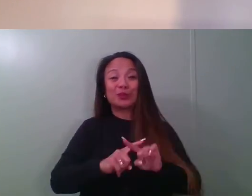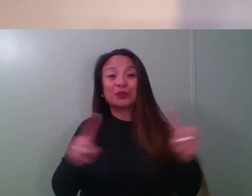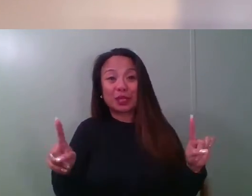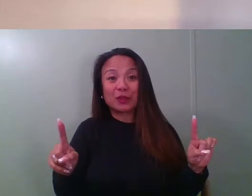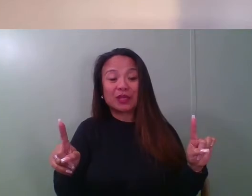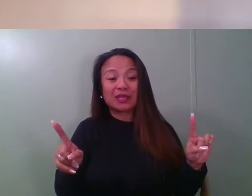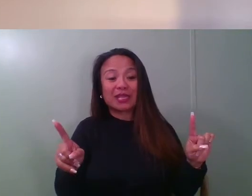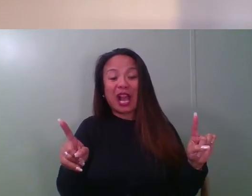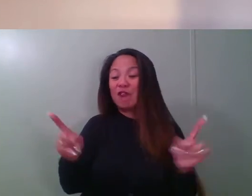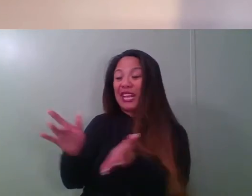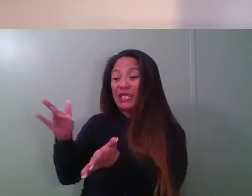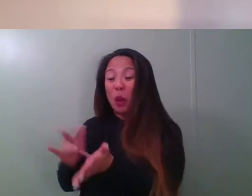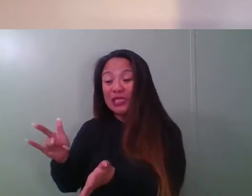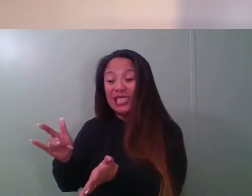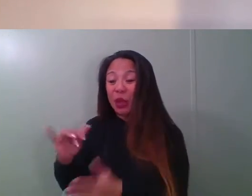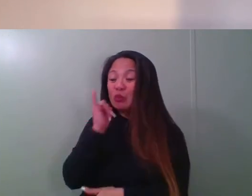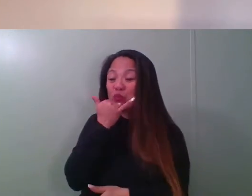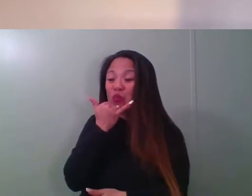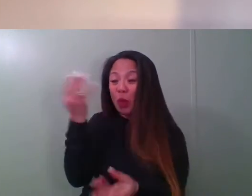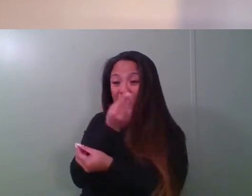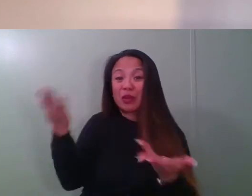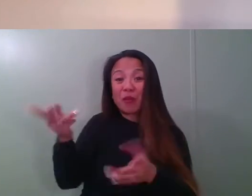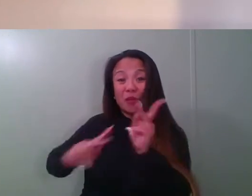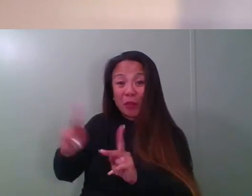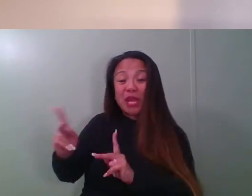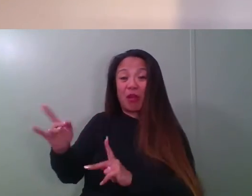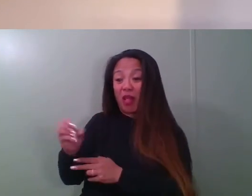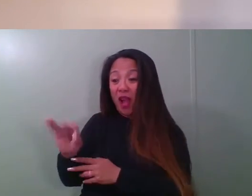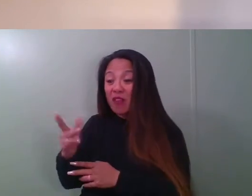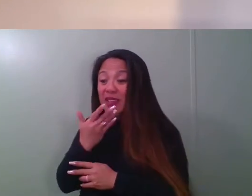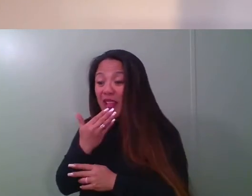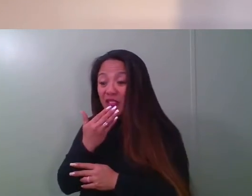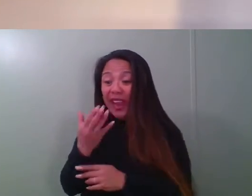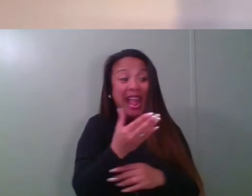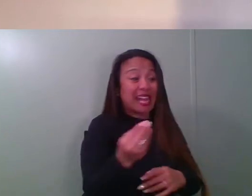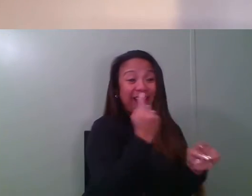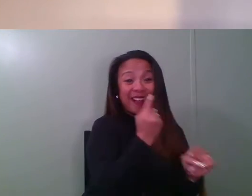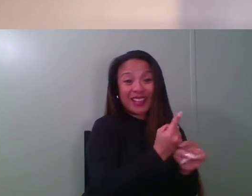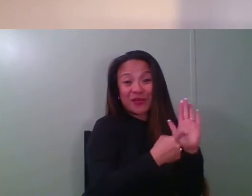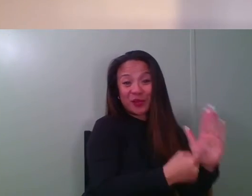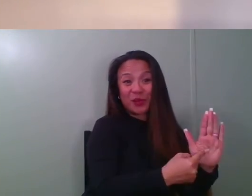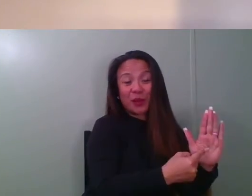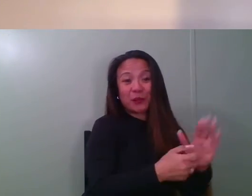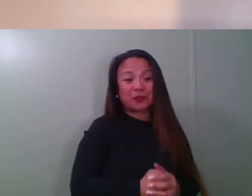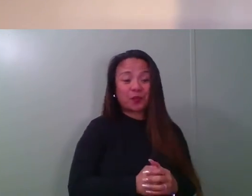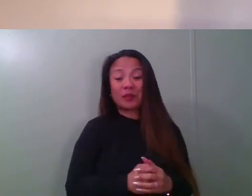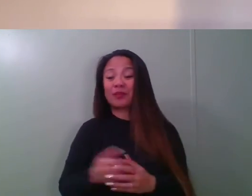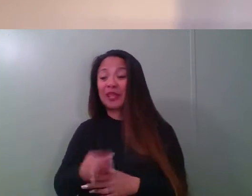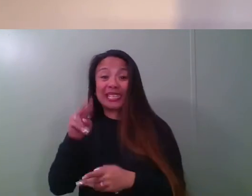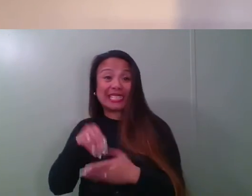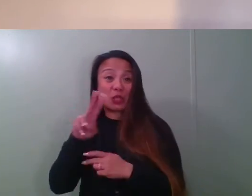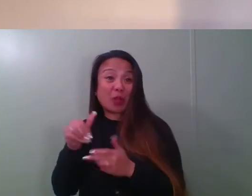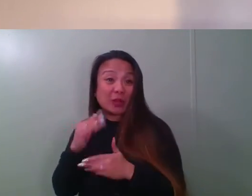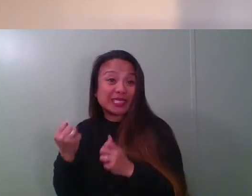simple. Acknowledge the difference between exploitative, misinformed representations of people of color and accurate, authentic